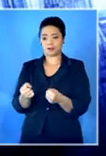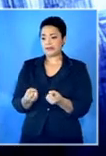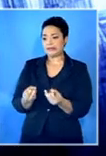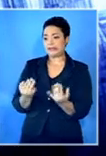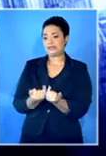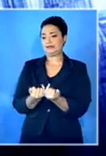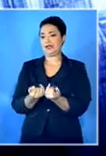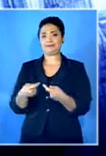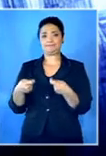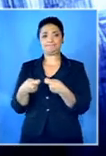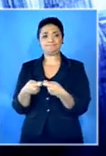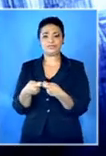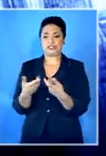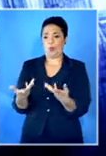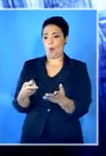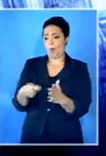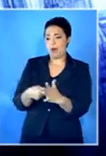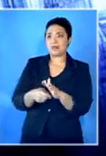them the means to